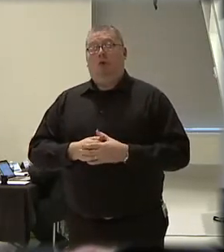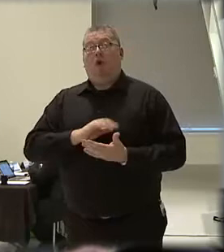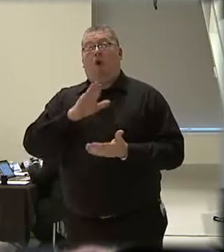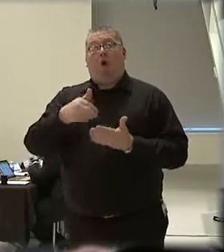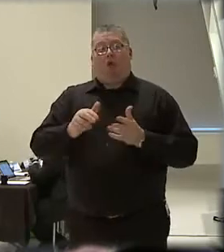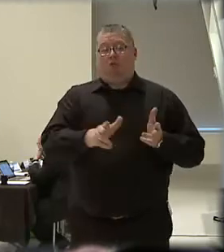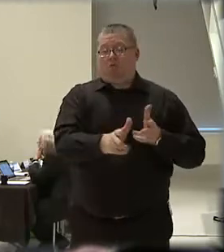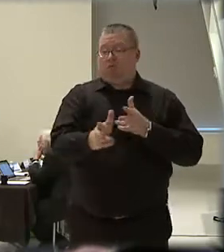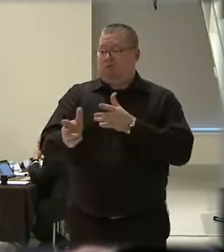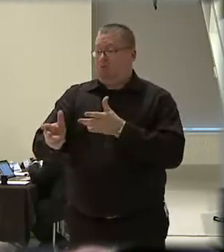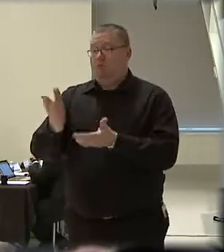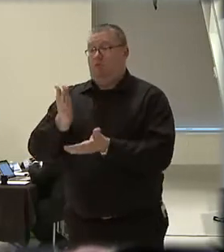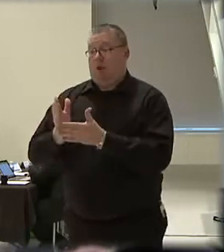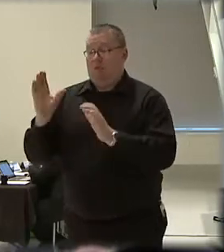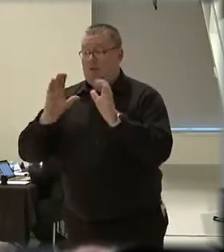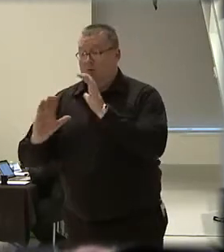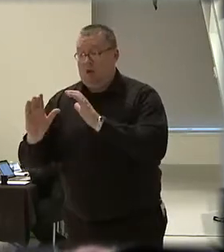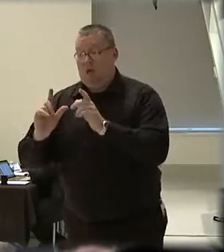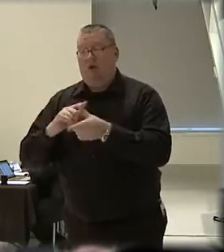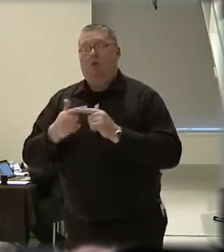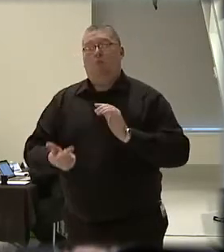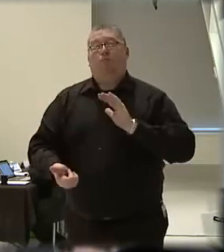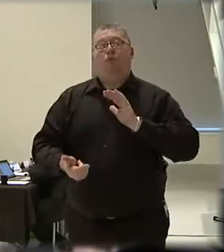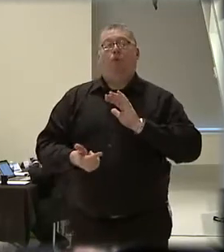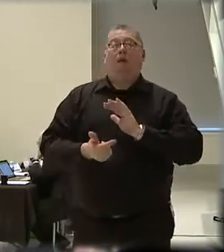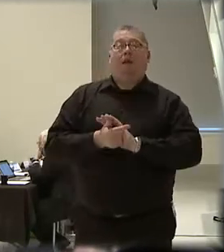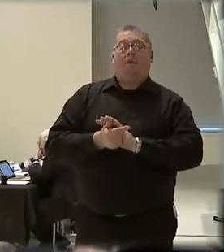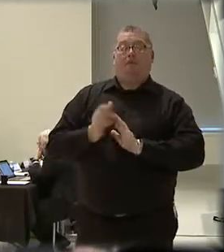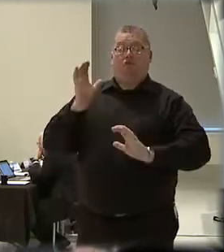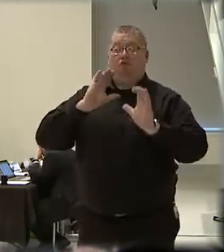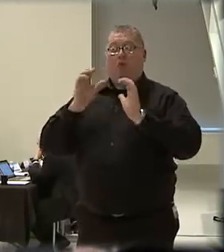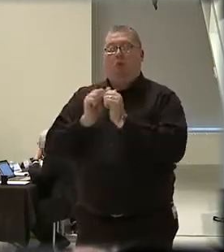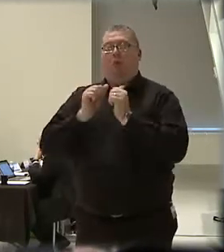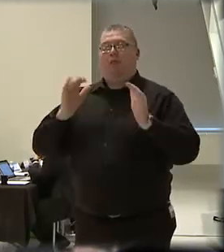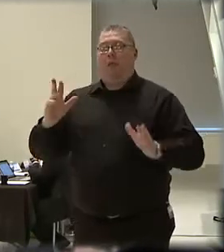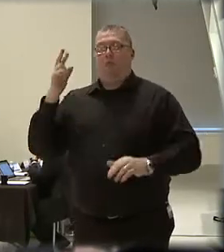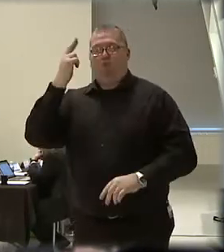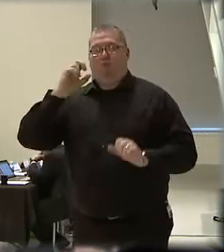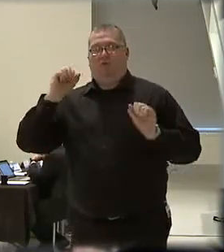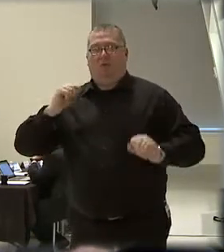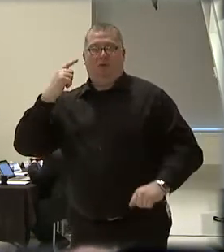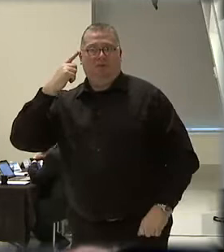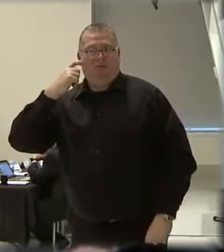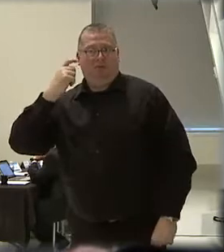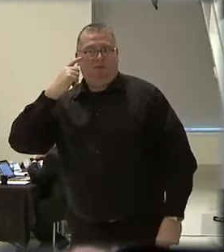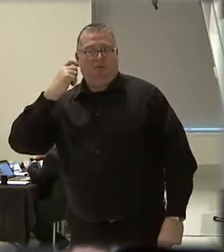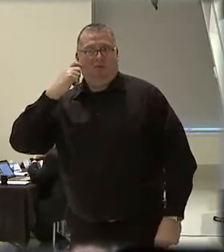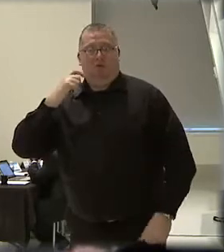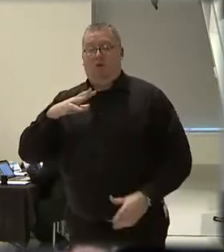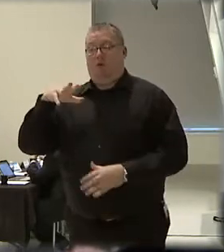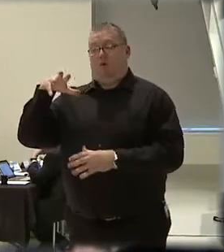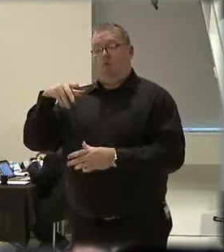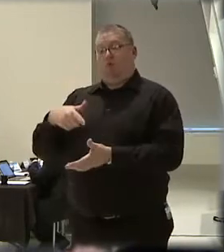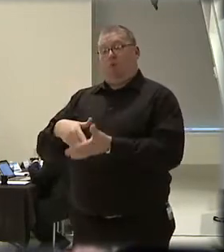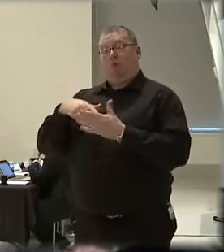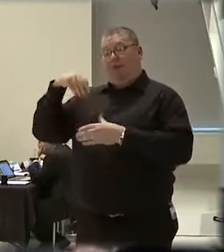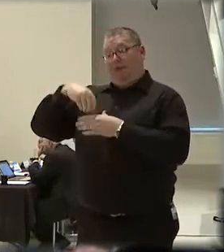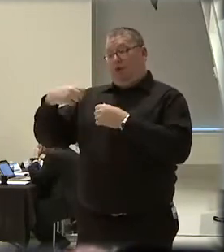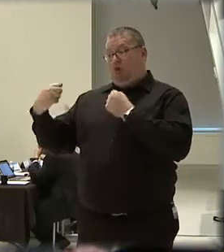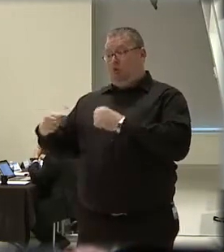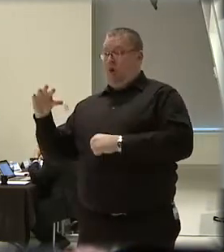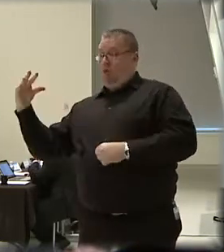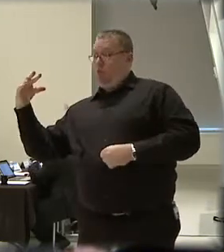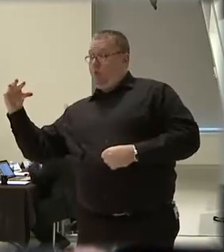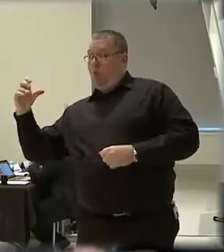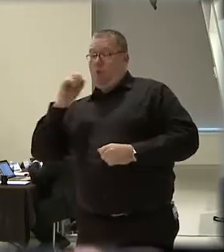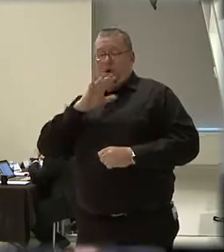searches and prohibit consent searches lacking reasonable suspicion. Require in-car or body-worn video recordings of